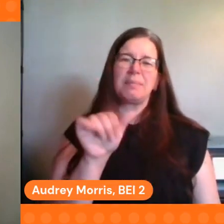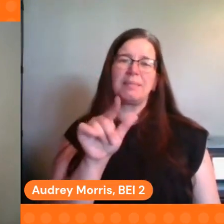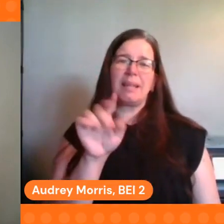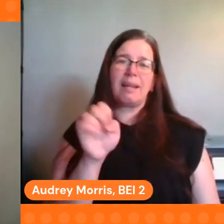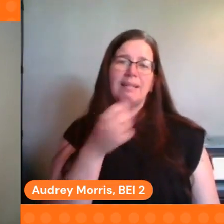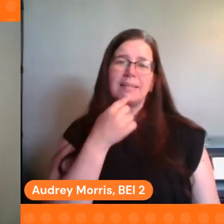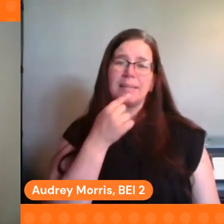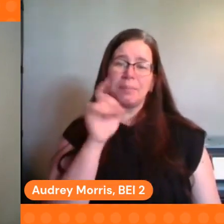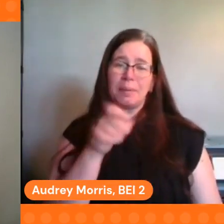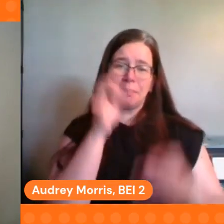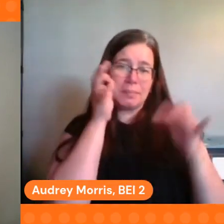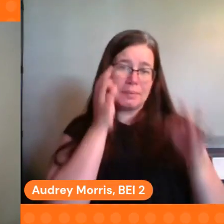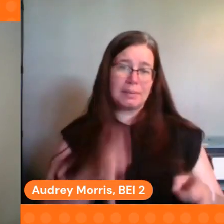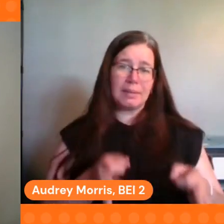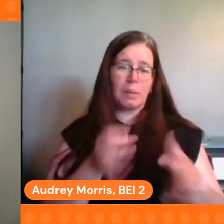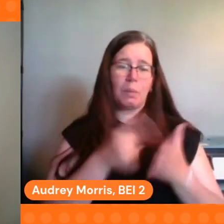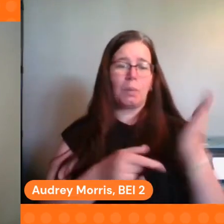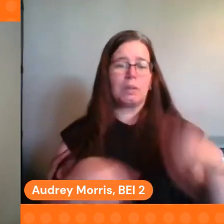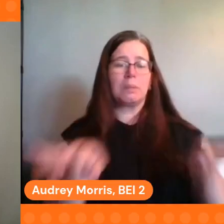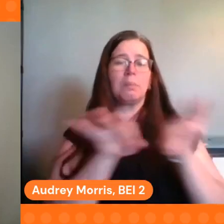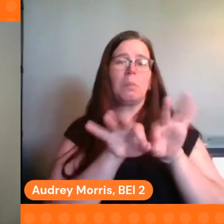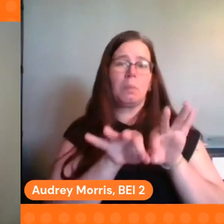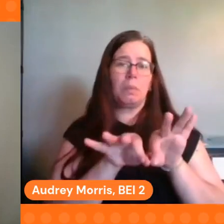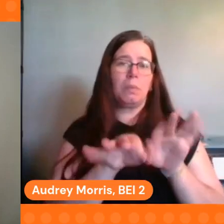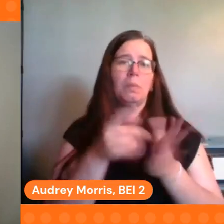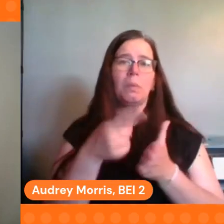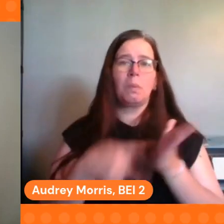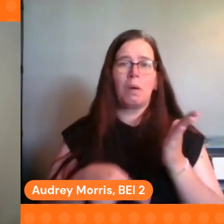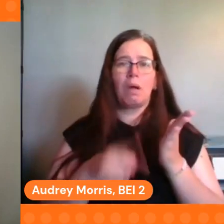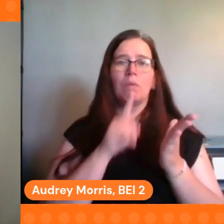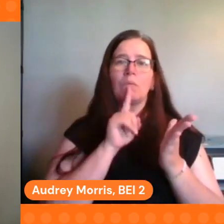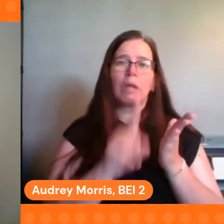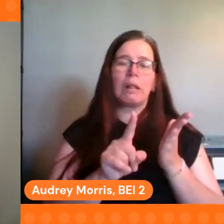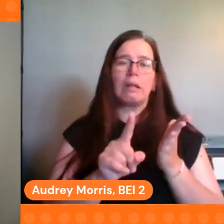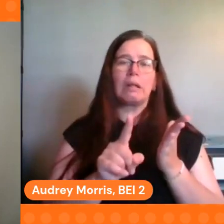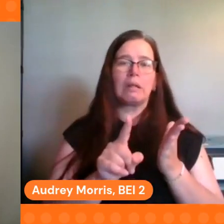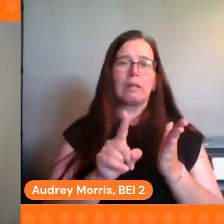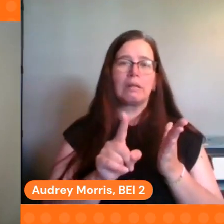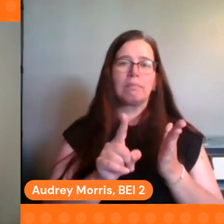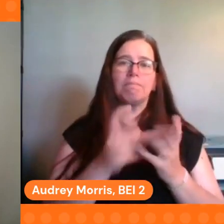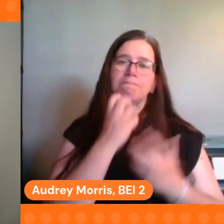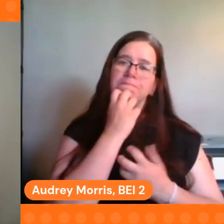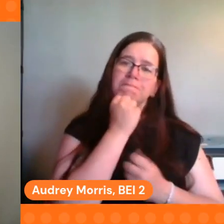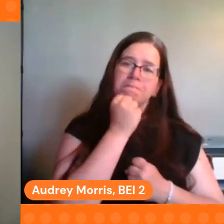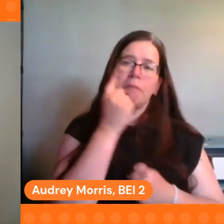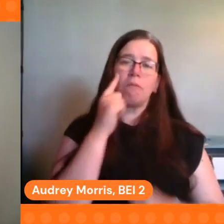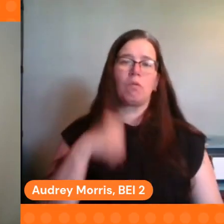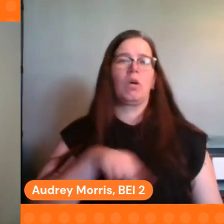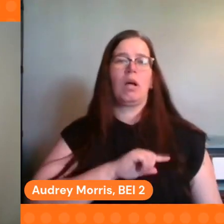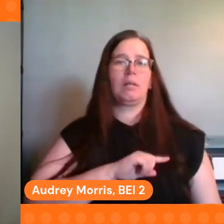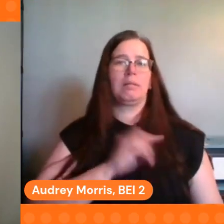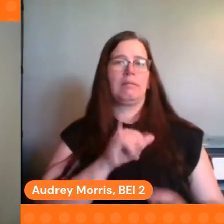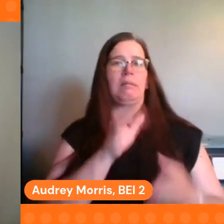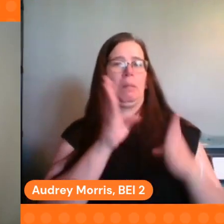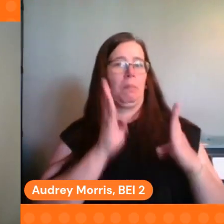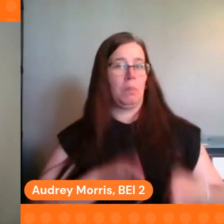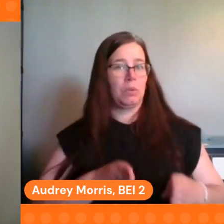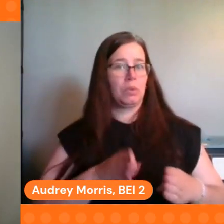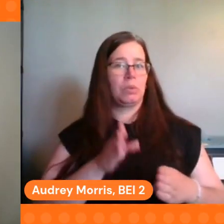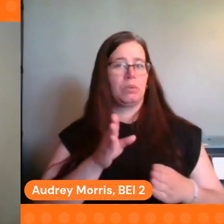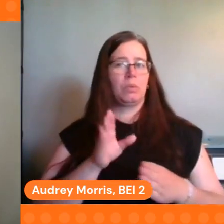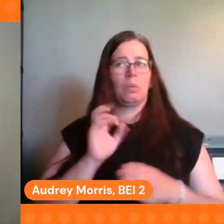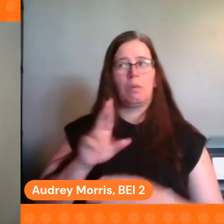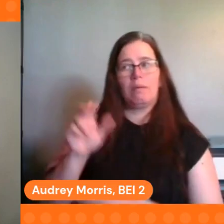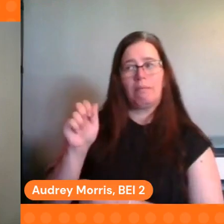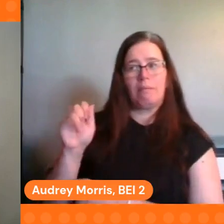that what is more important, or what does really matter to us. So is it the person or is it the AI? So basically,